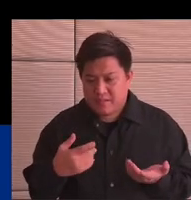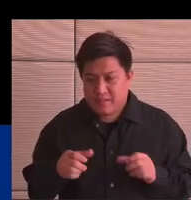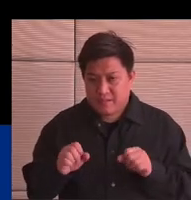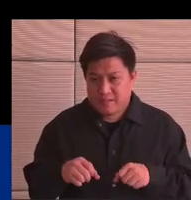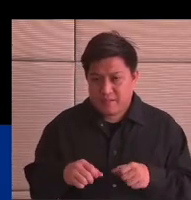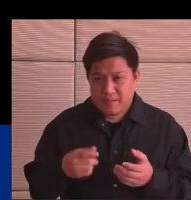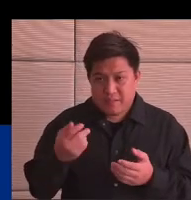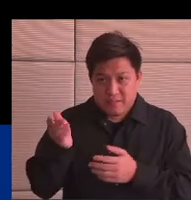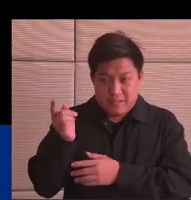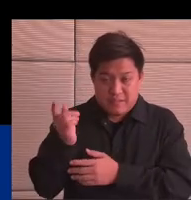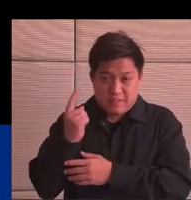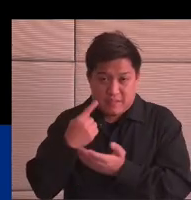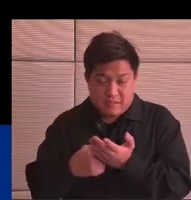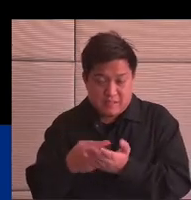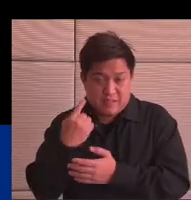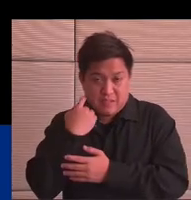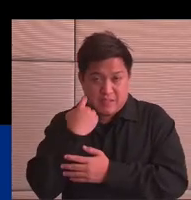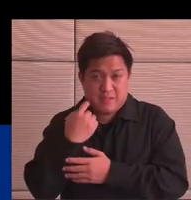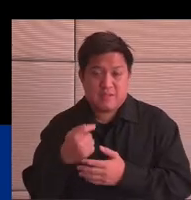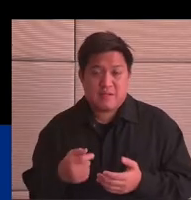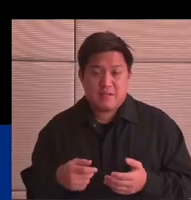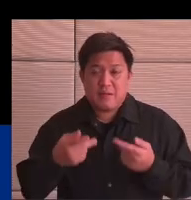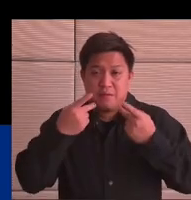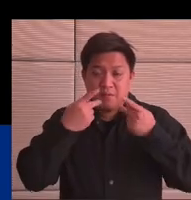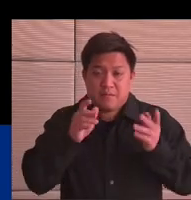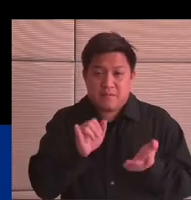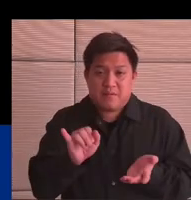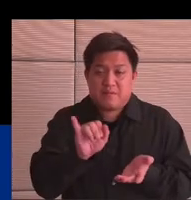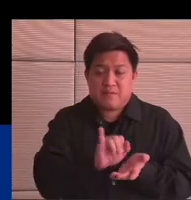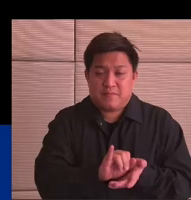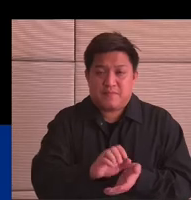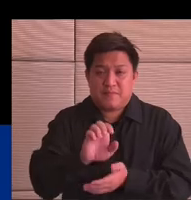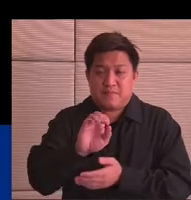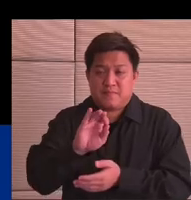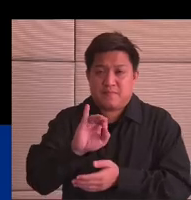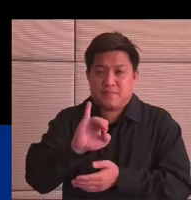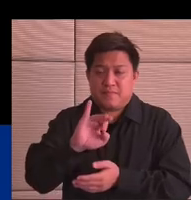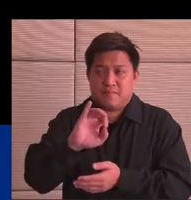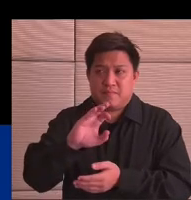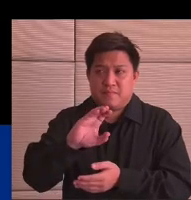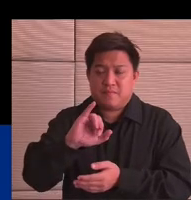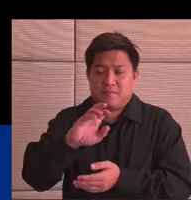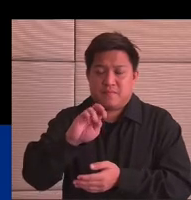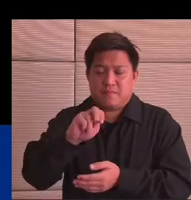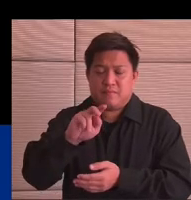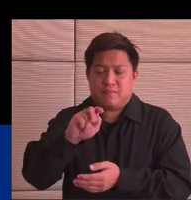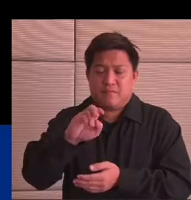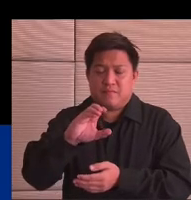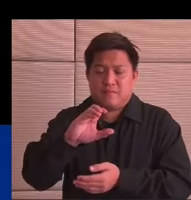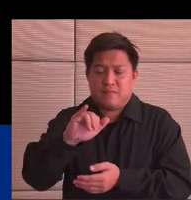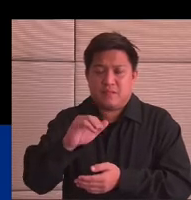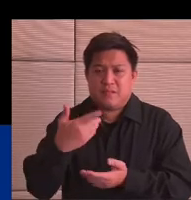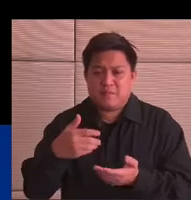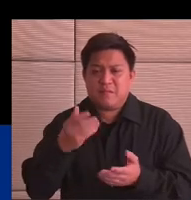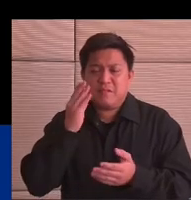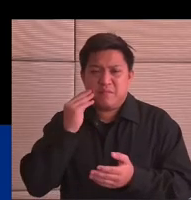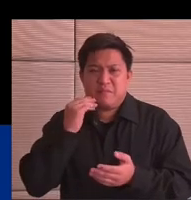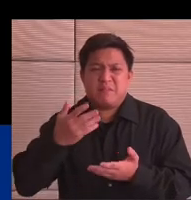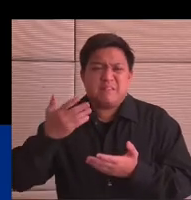had talked about. On public investment efficiency, our problem has been for some years or many years